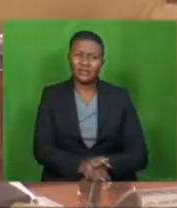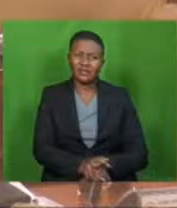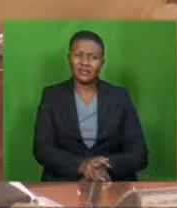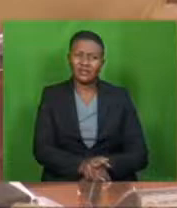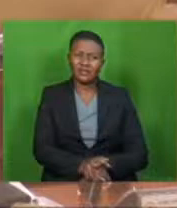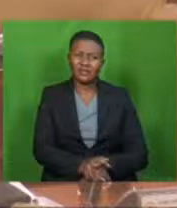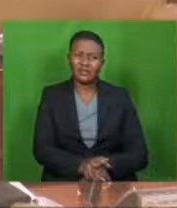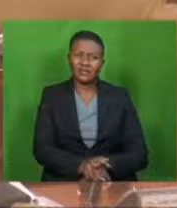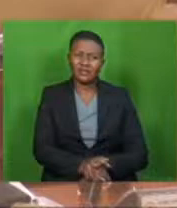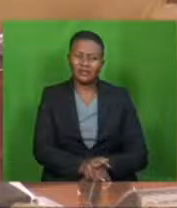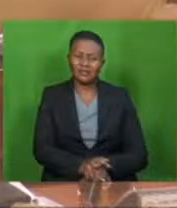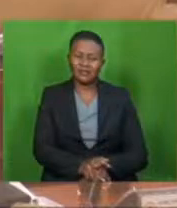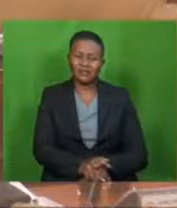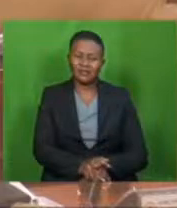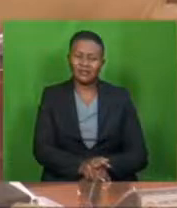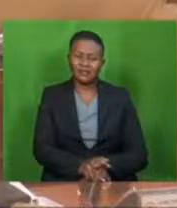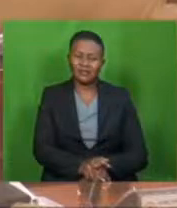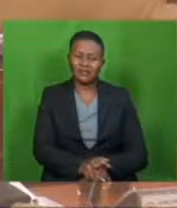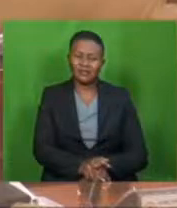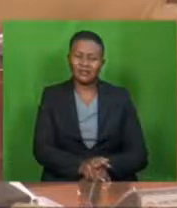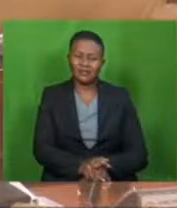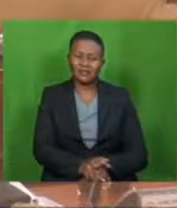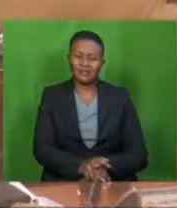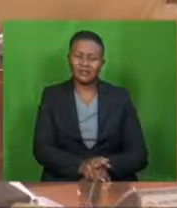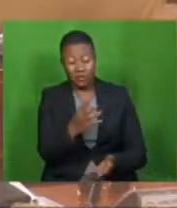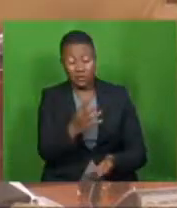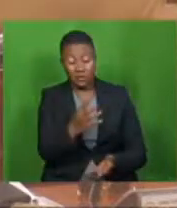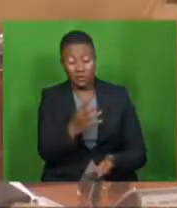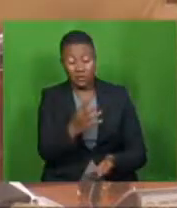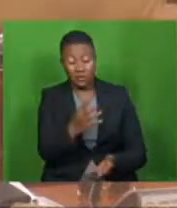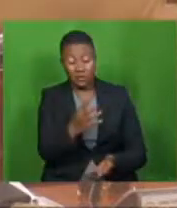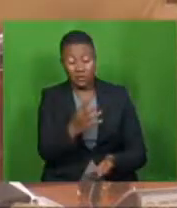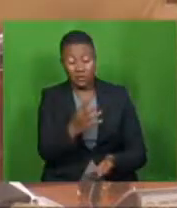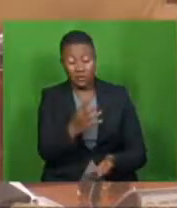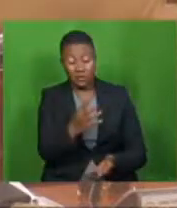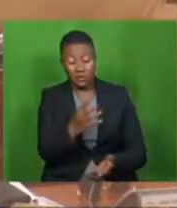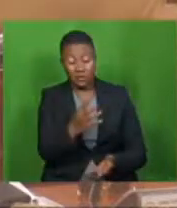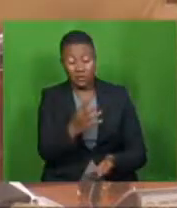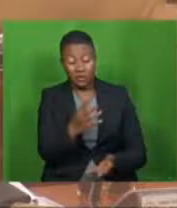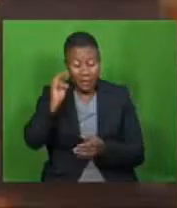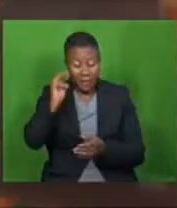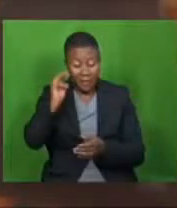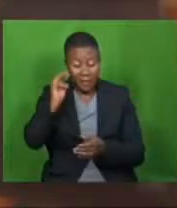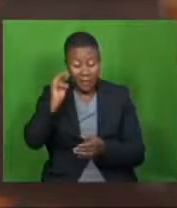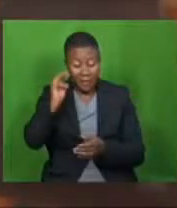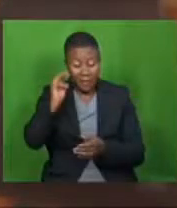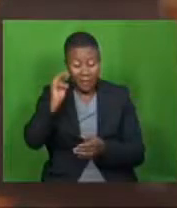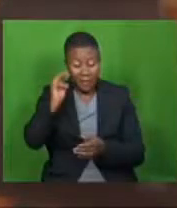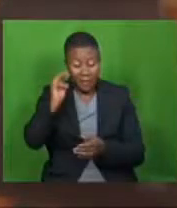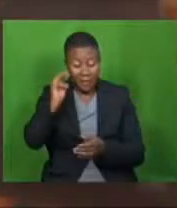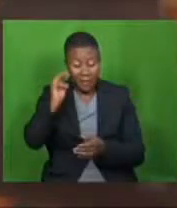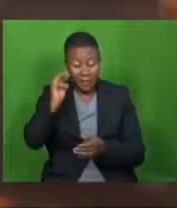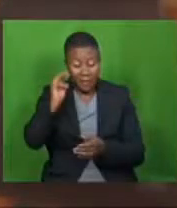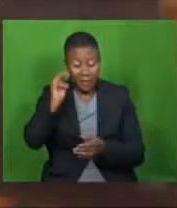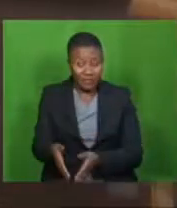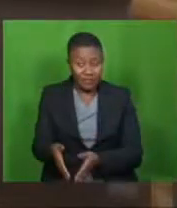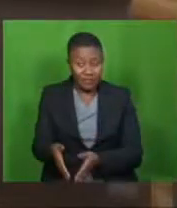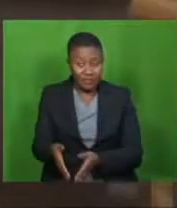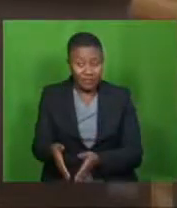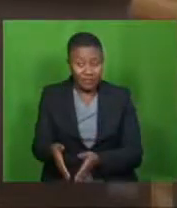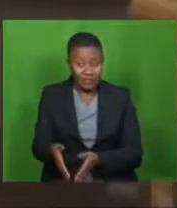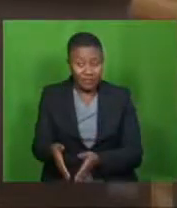him to add that the minister should take steps to also discourage sand winning.